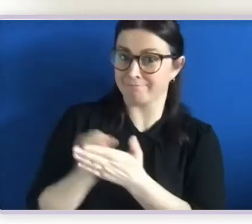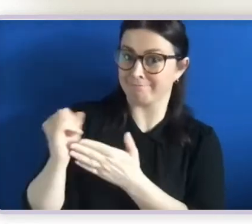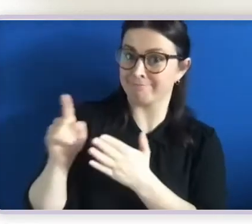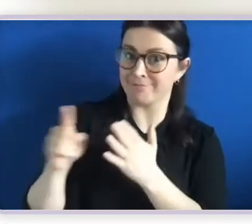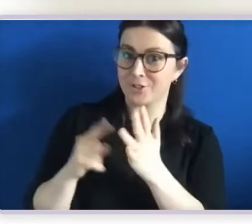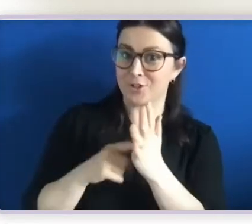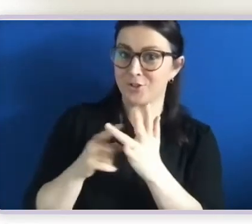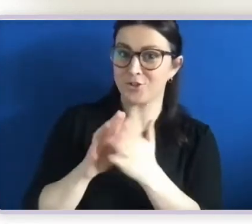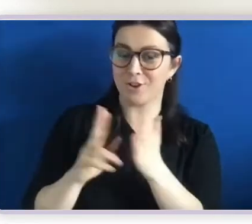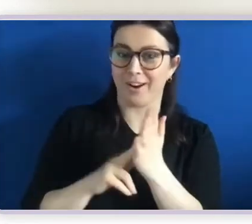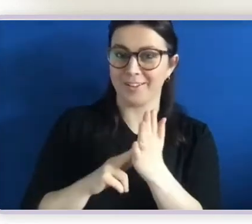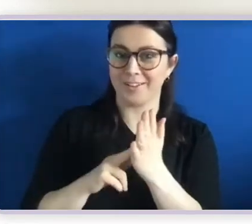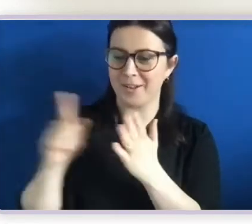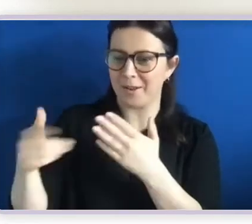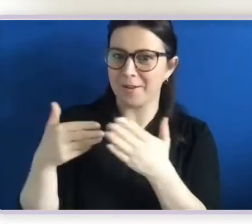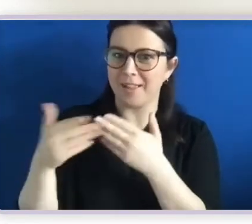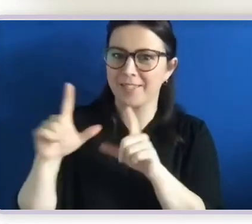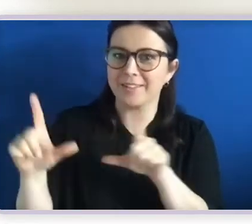actually.